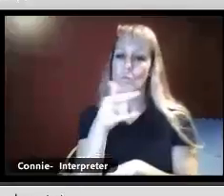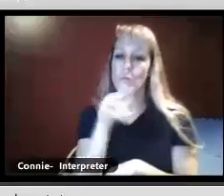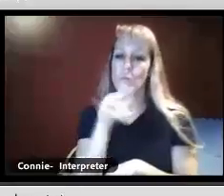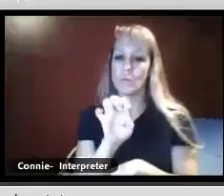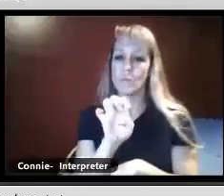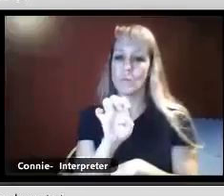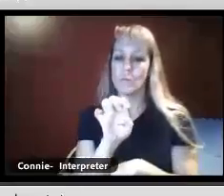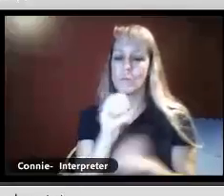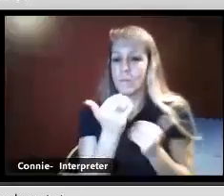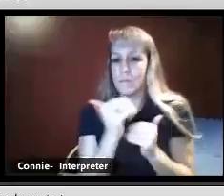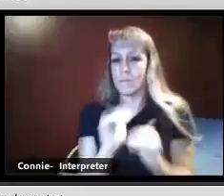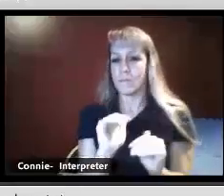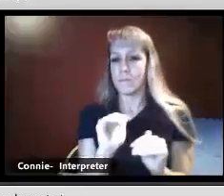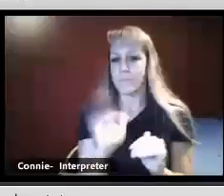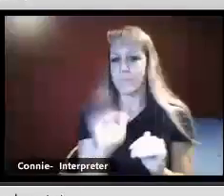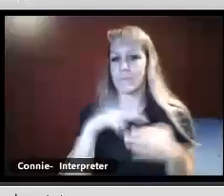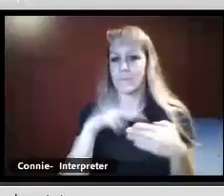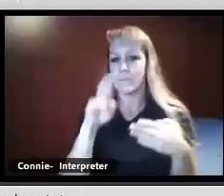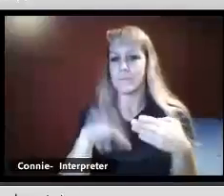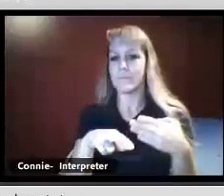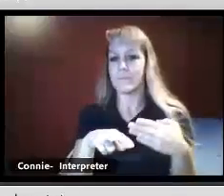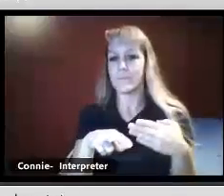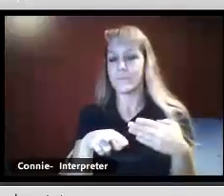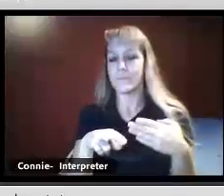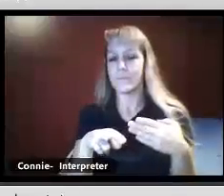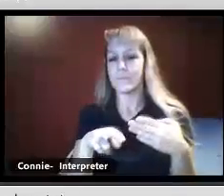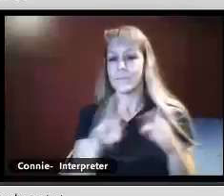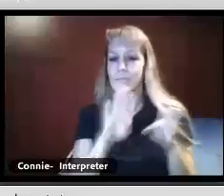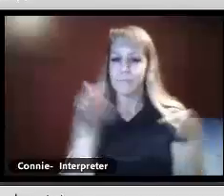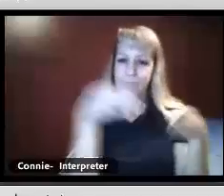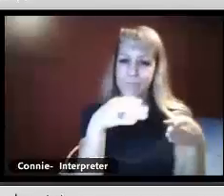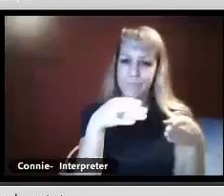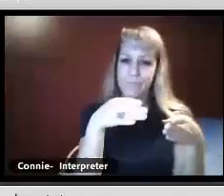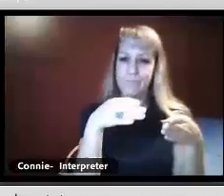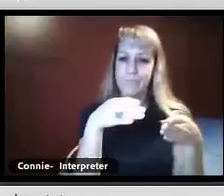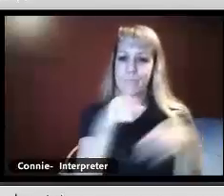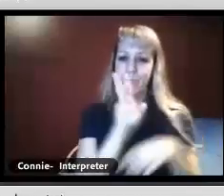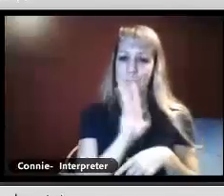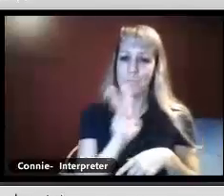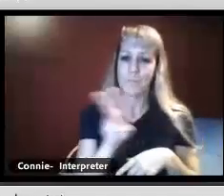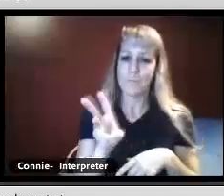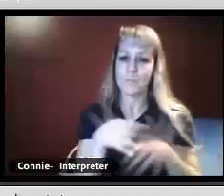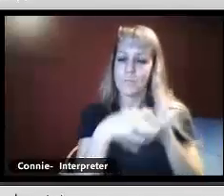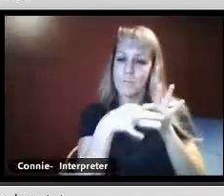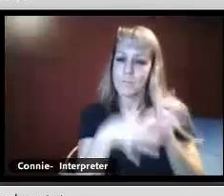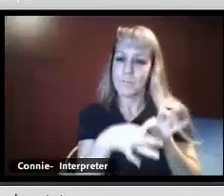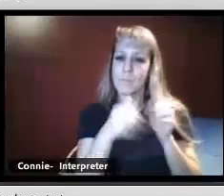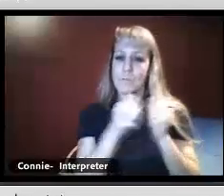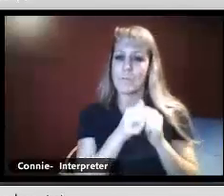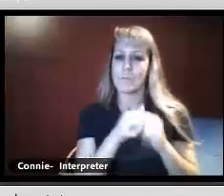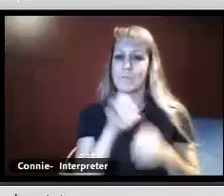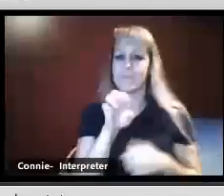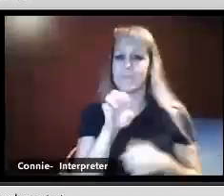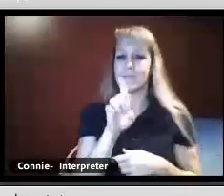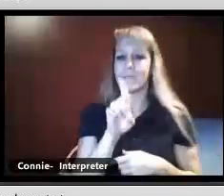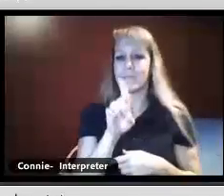restrict your results only to sites that reside within educational institutions.